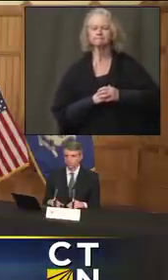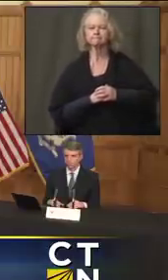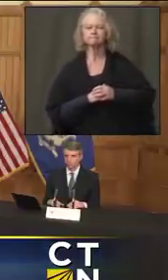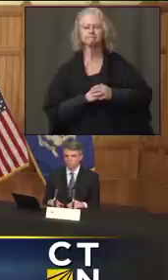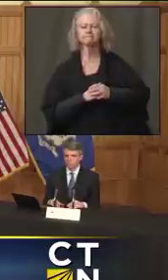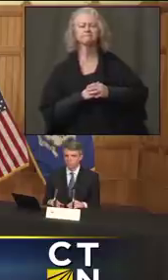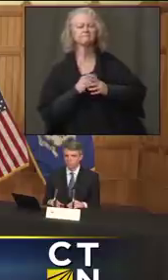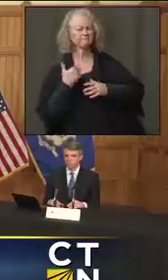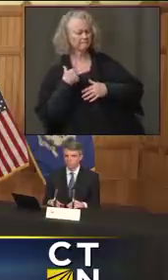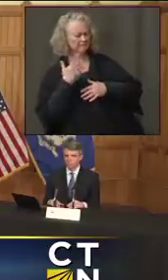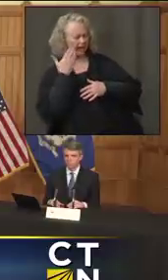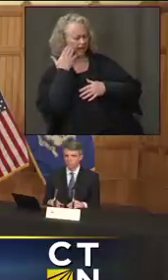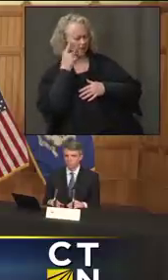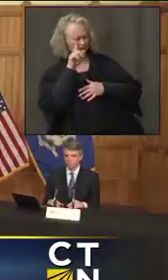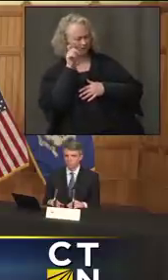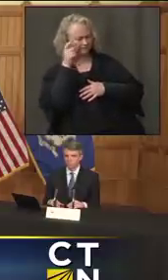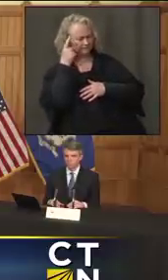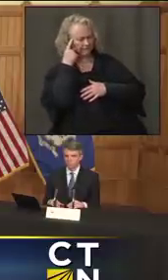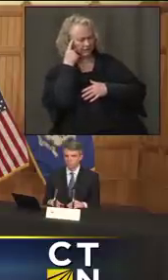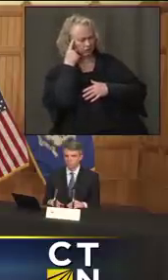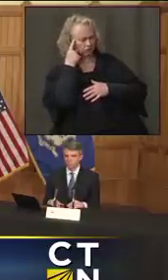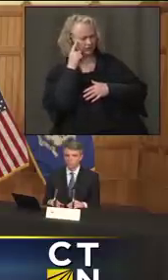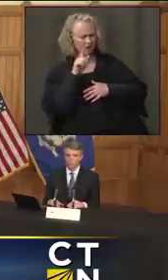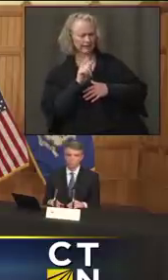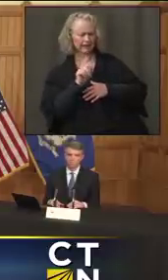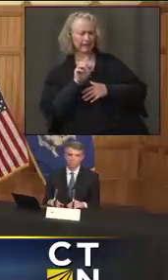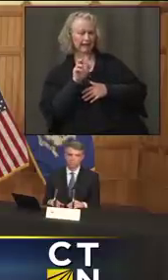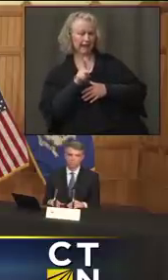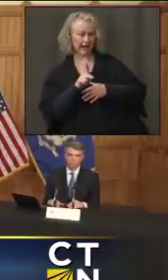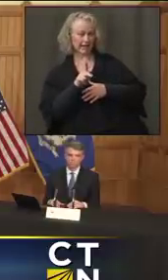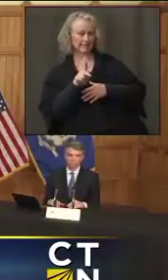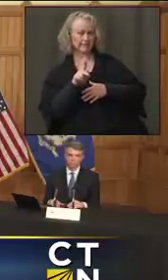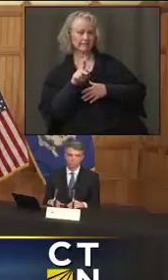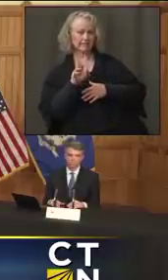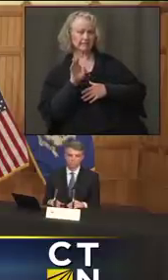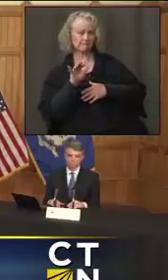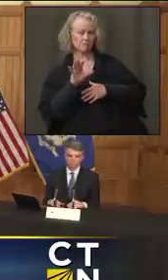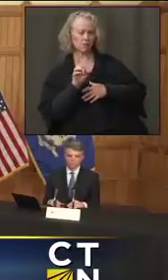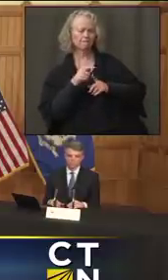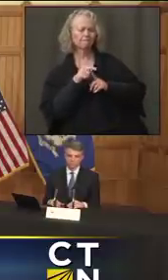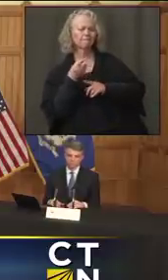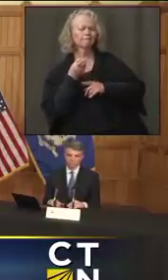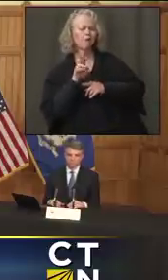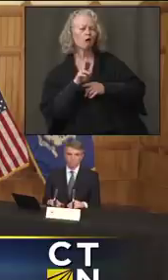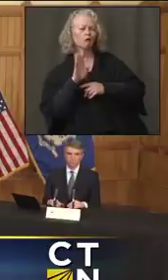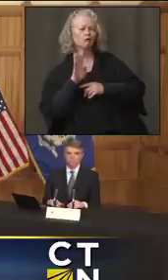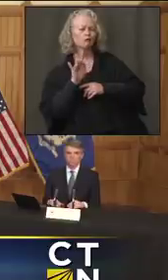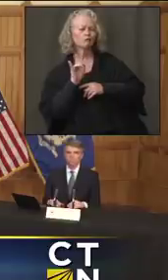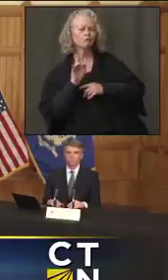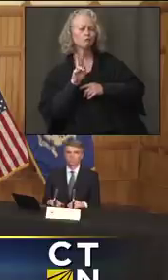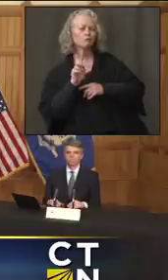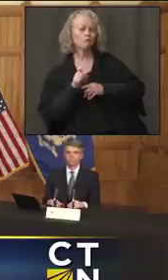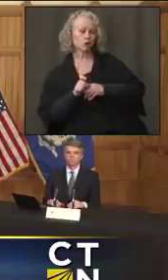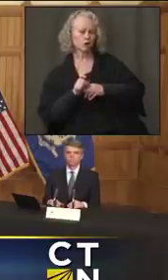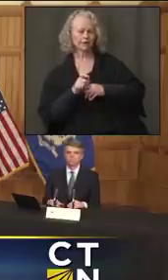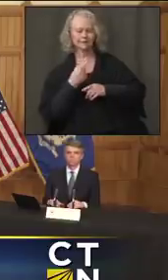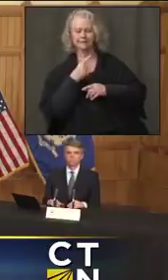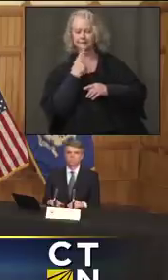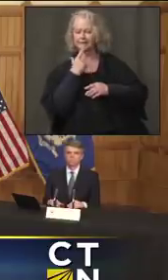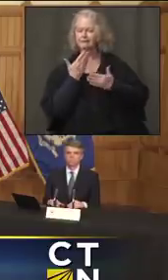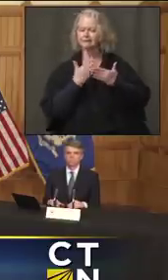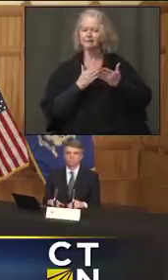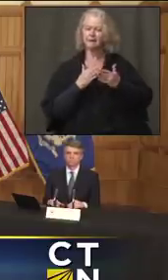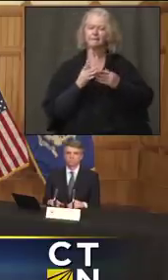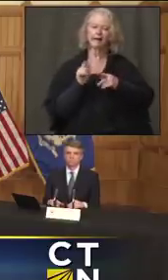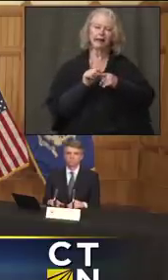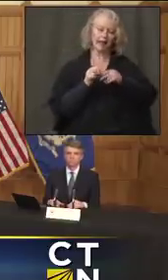And I just know that the federal task force, specifically Dr. Birx, had raised some concerns about some businesses, nail salons, hair